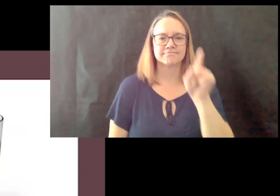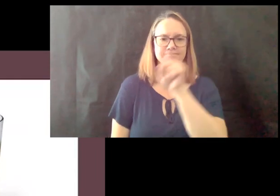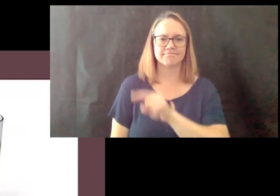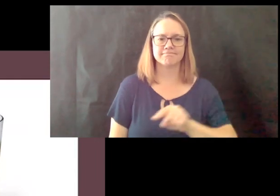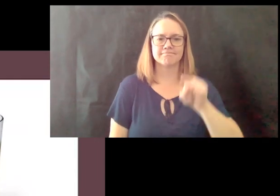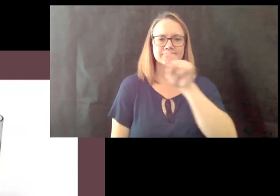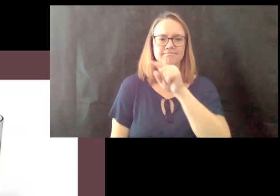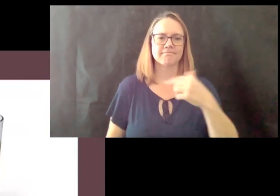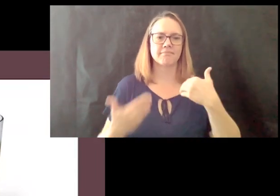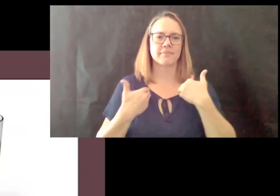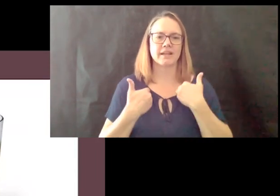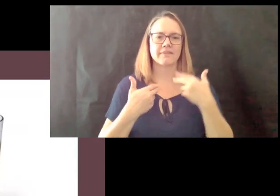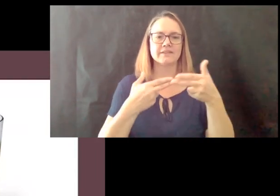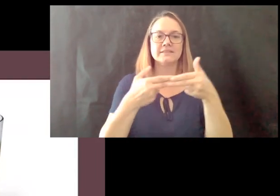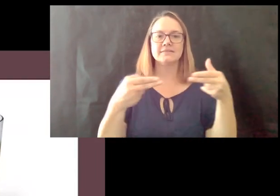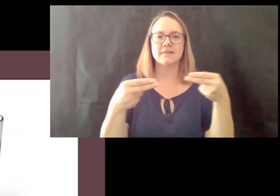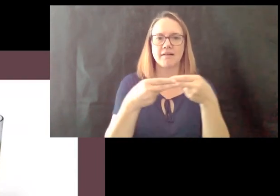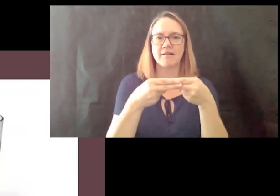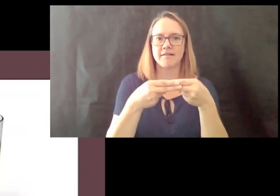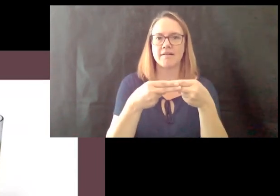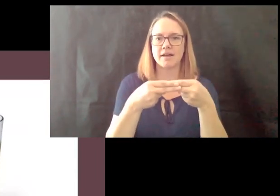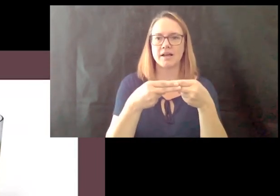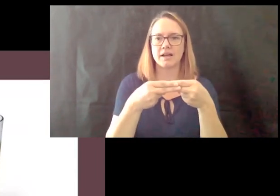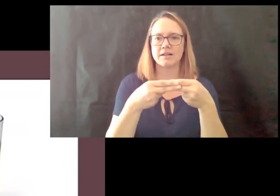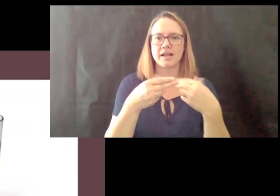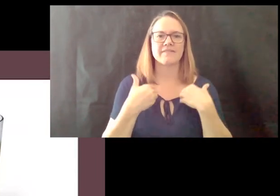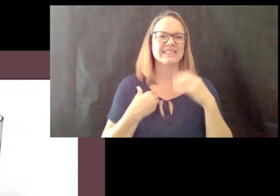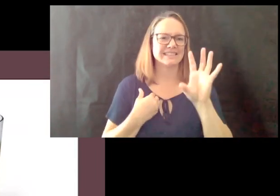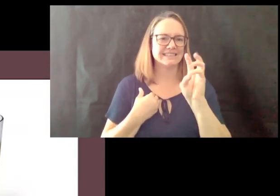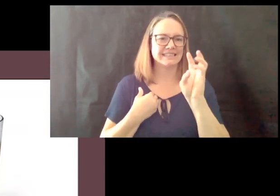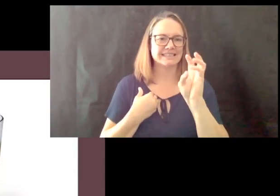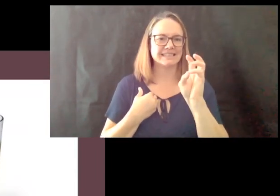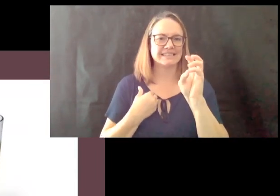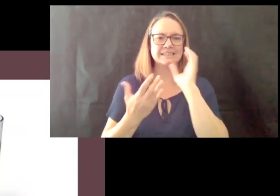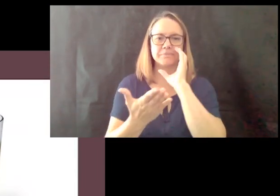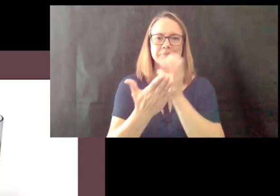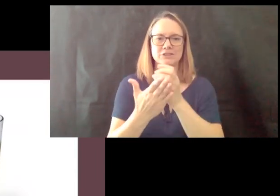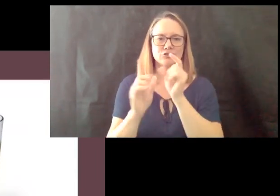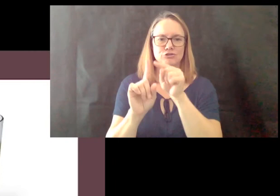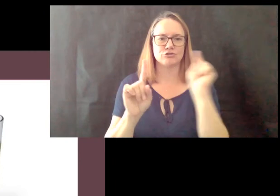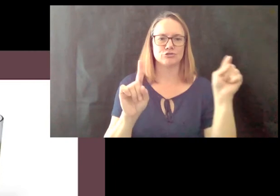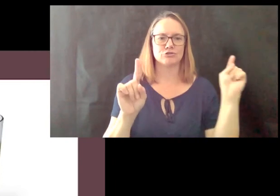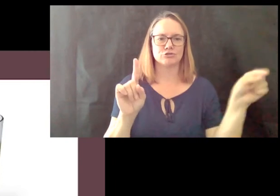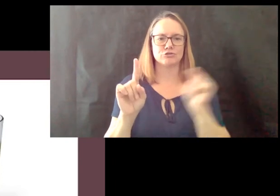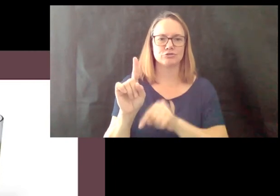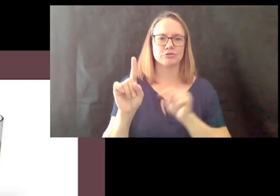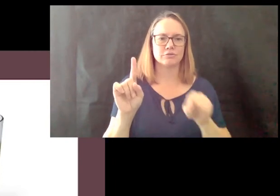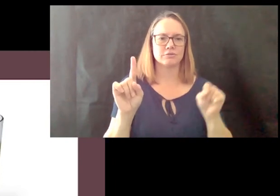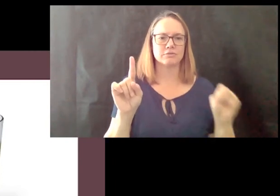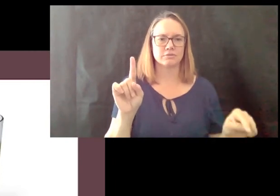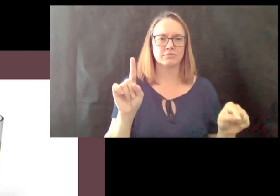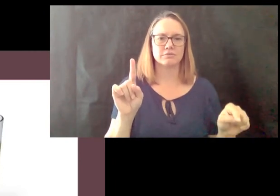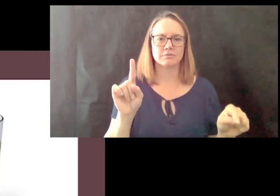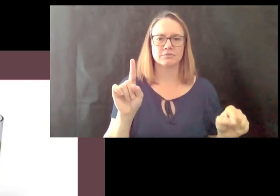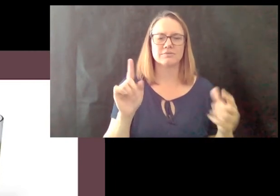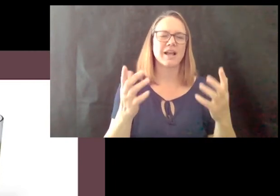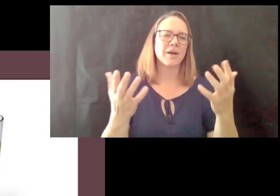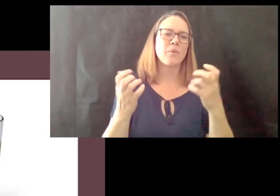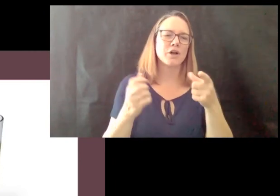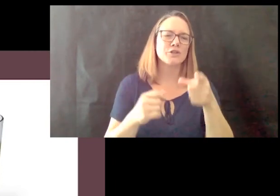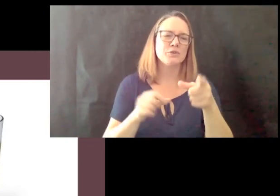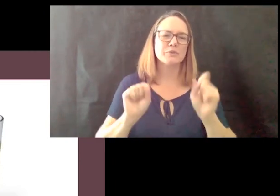And you'll notice I have a slide here with 6 different items. And I just wanted to throw this in as a